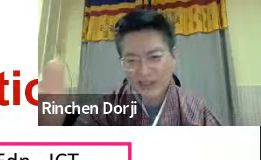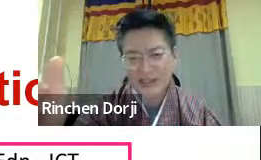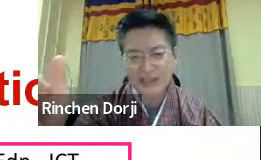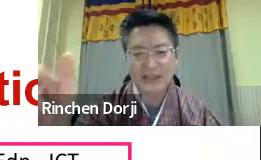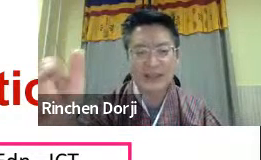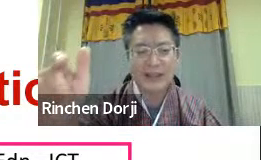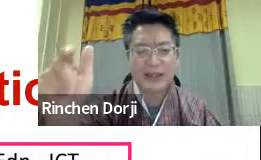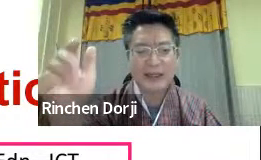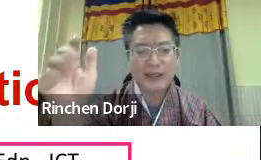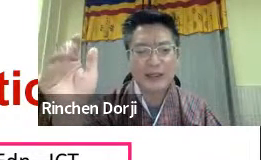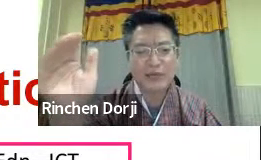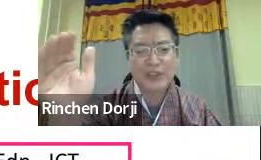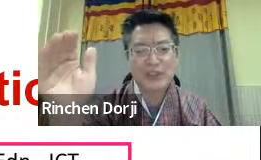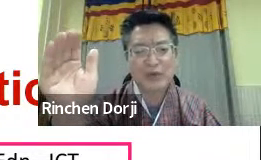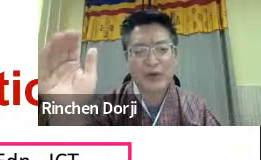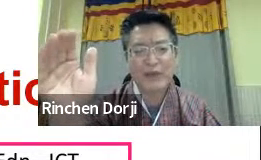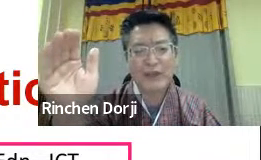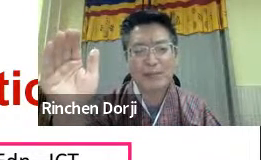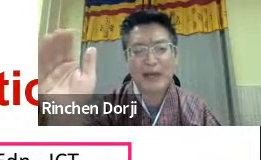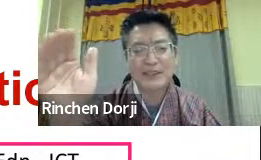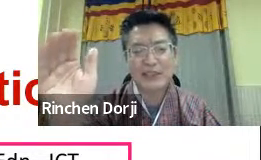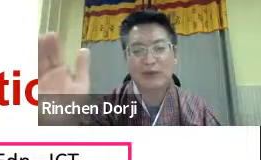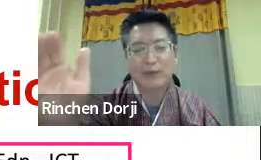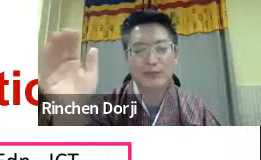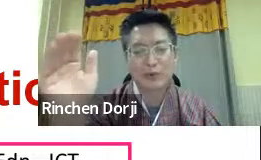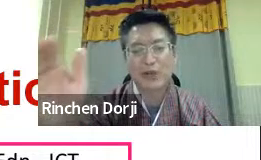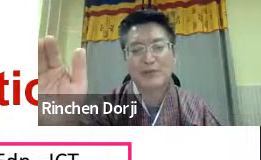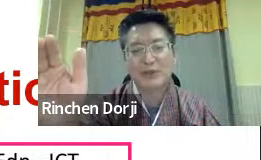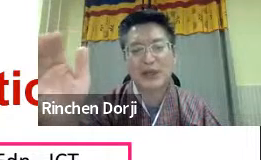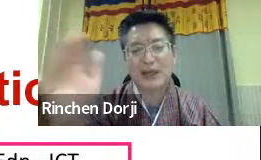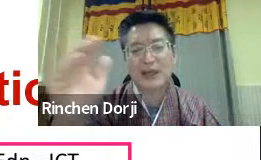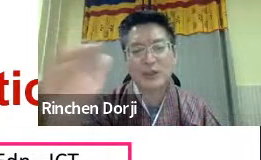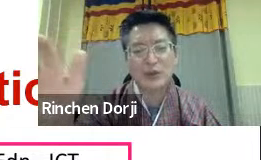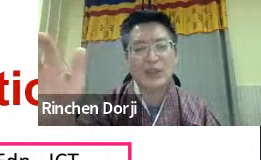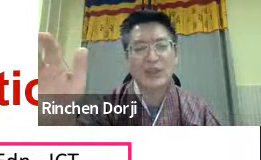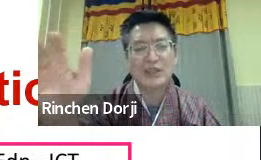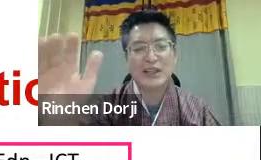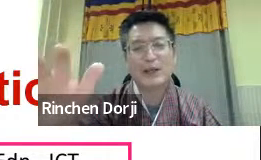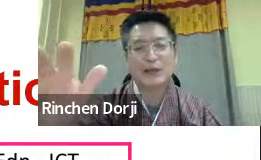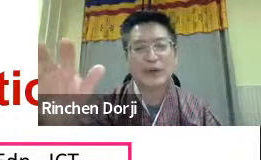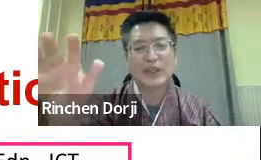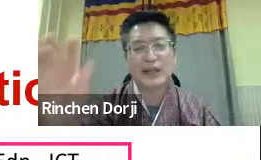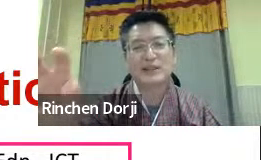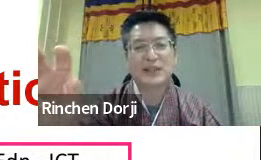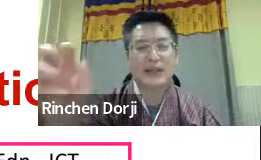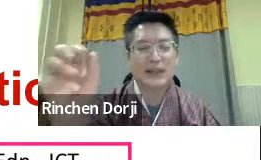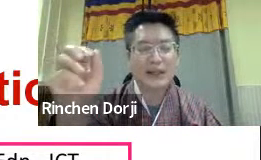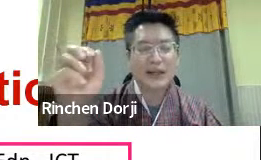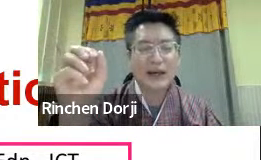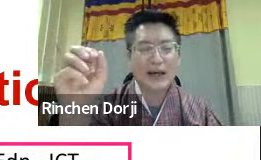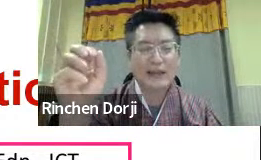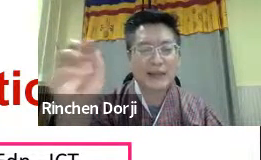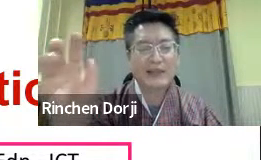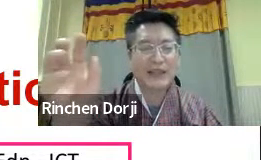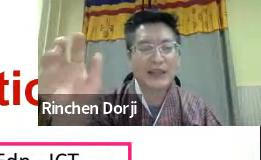actually started the first 5-year plan development programs during the reign of our third king, late